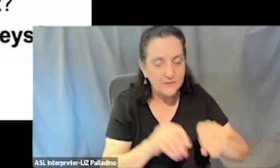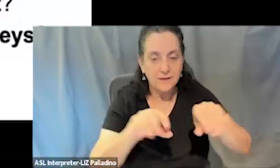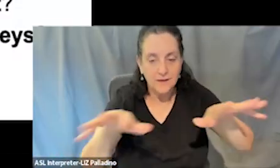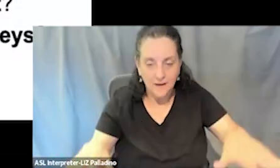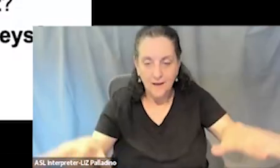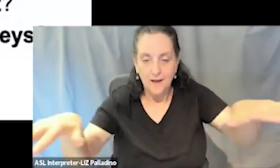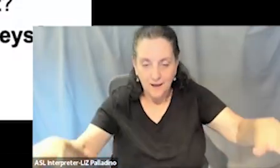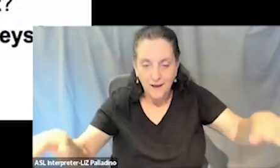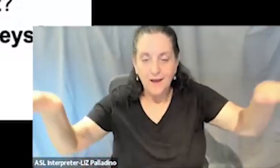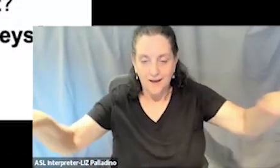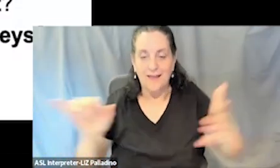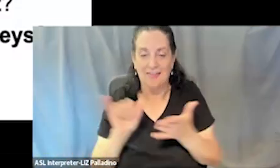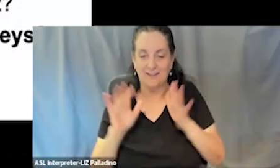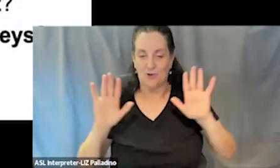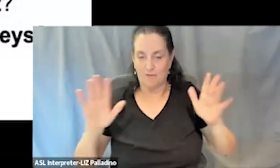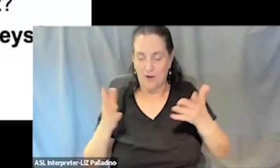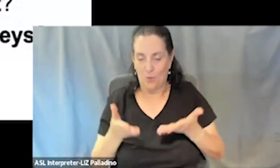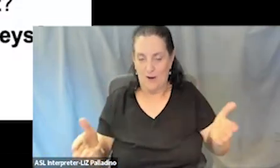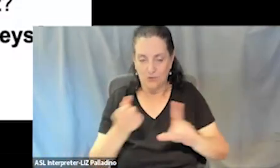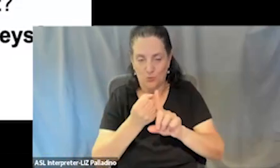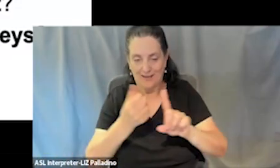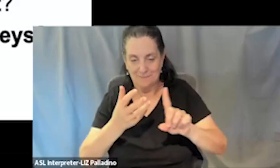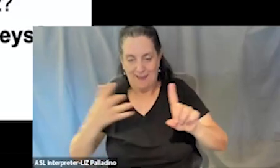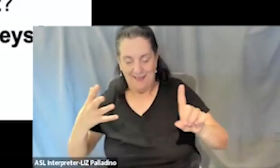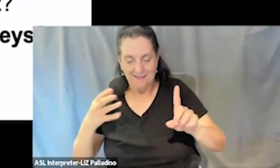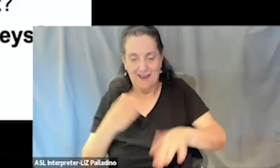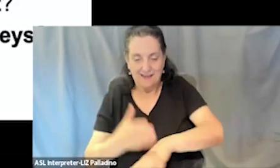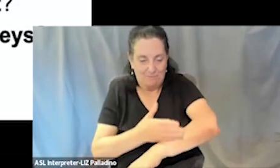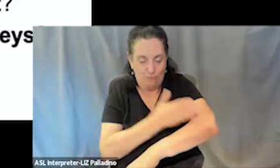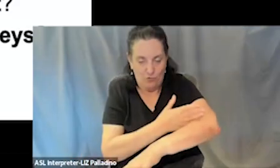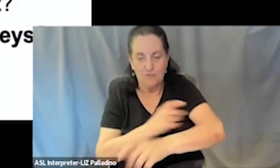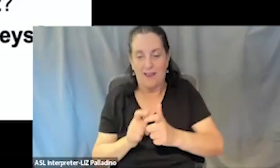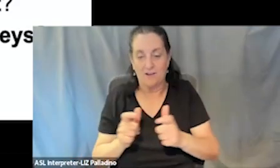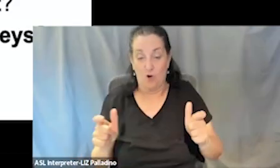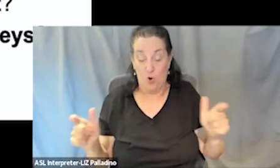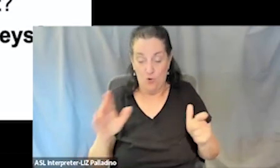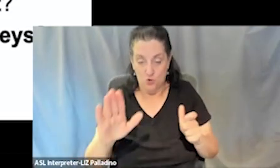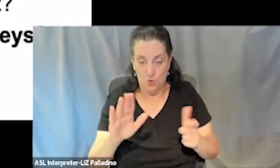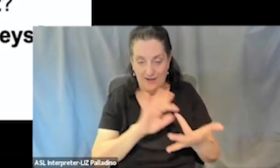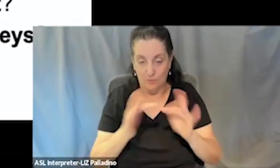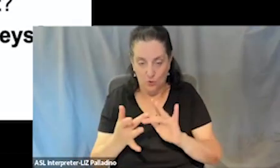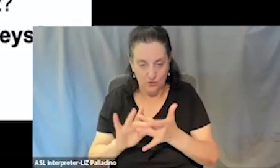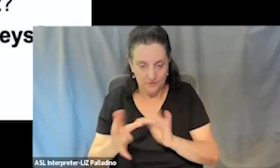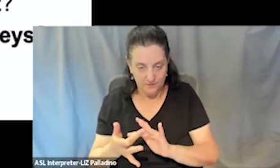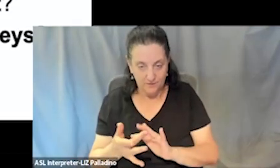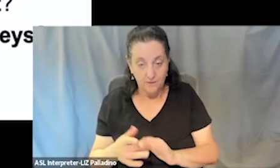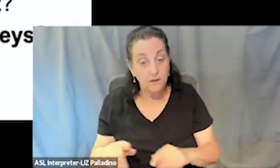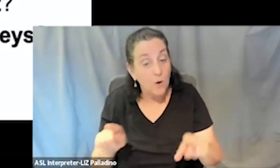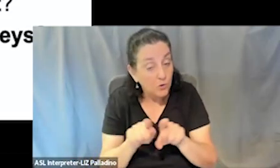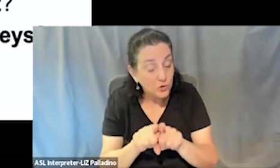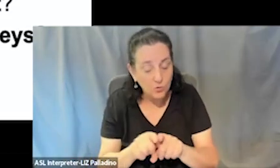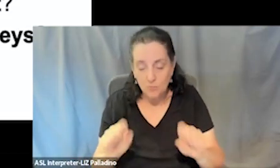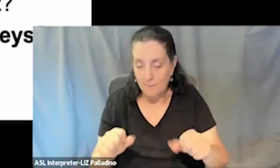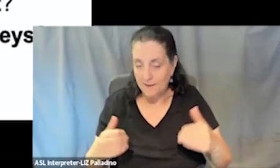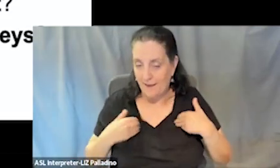work, that is a great way to expand and grow your networks. You also probably have the advantage of company members